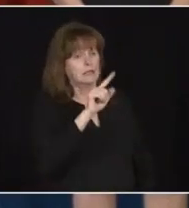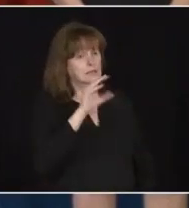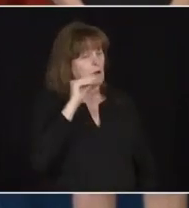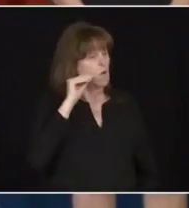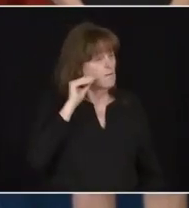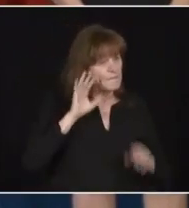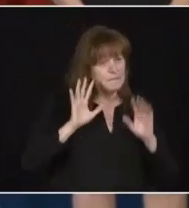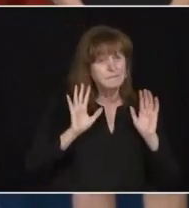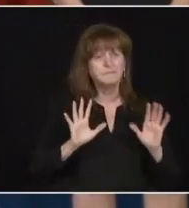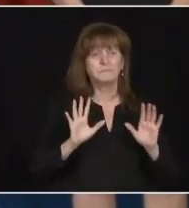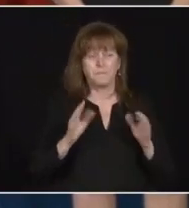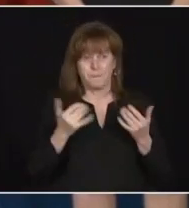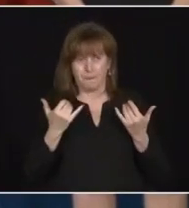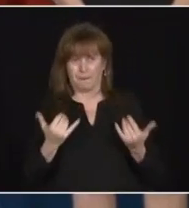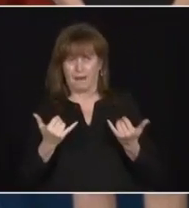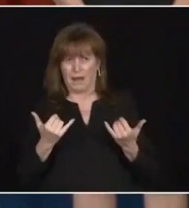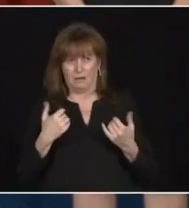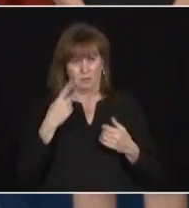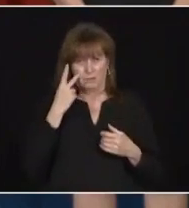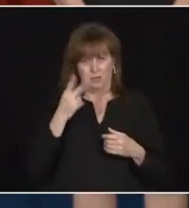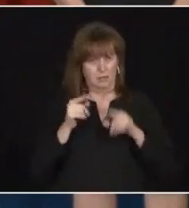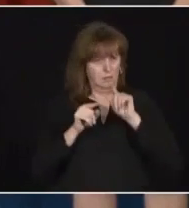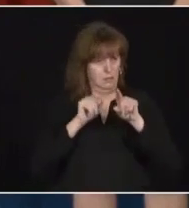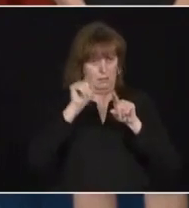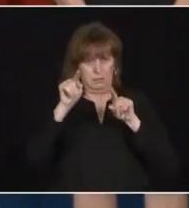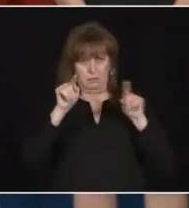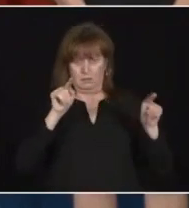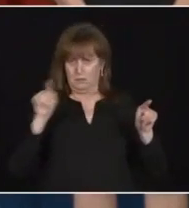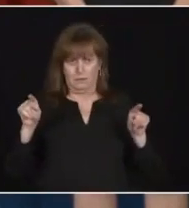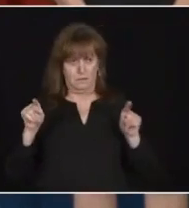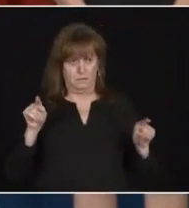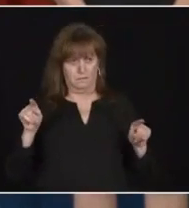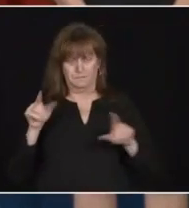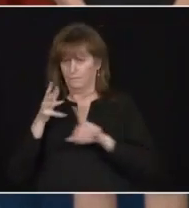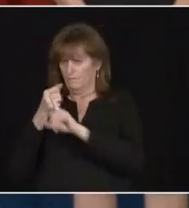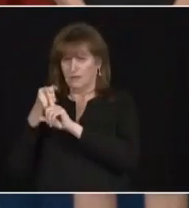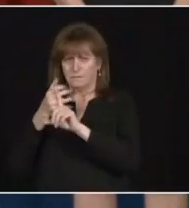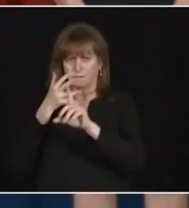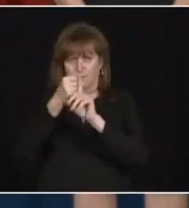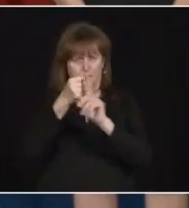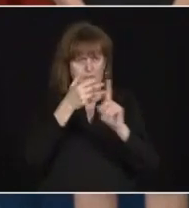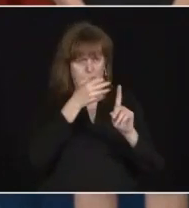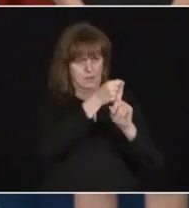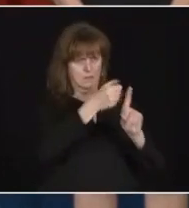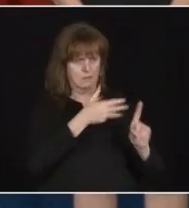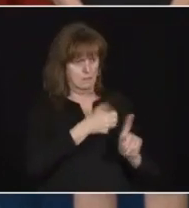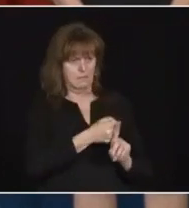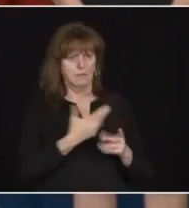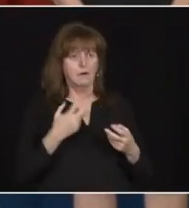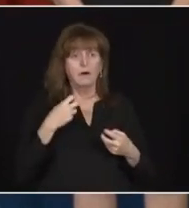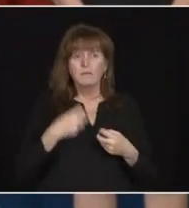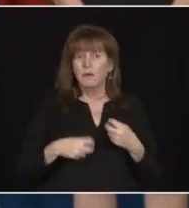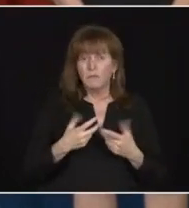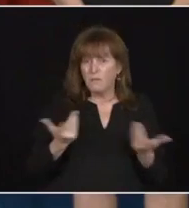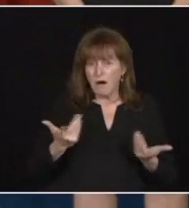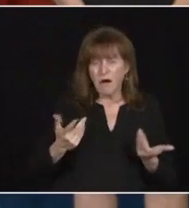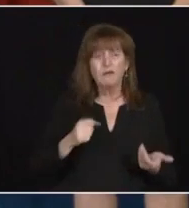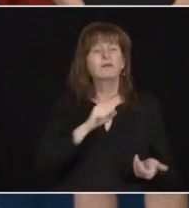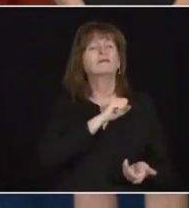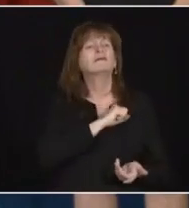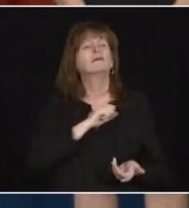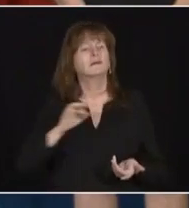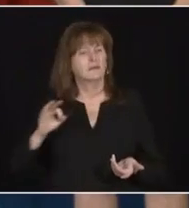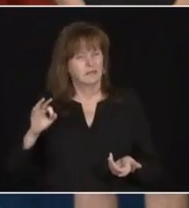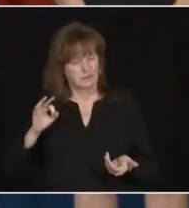being affected in many different ways, but obviously it's staffing that is a crisis right now.